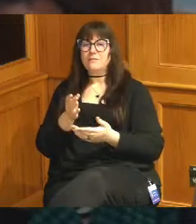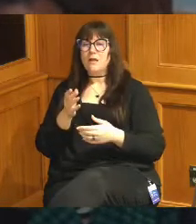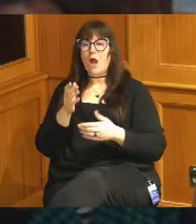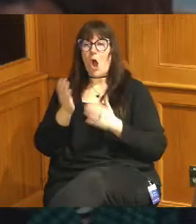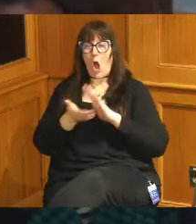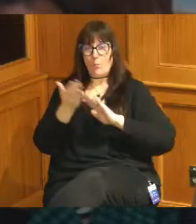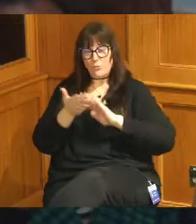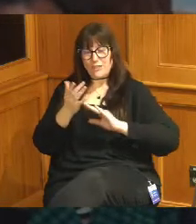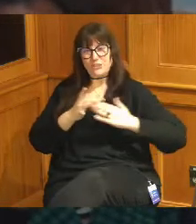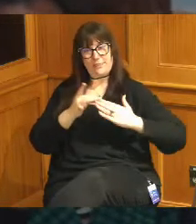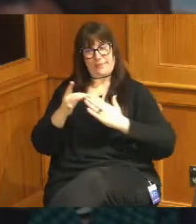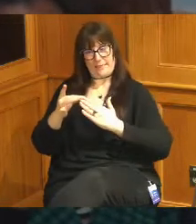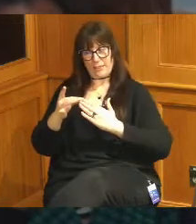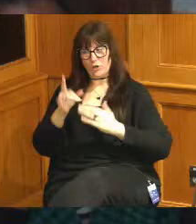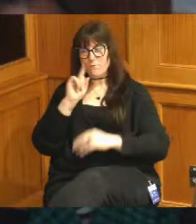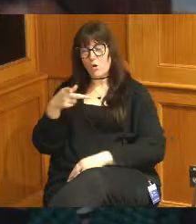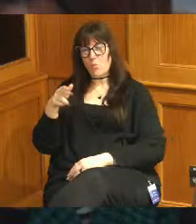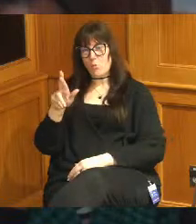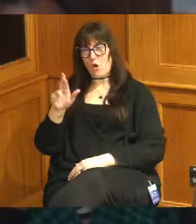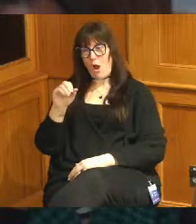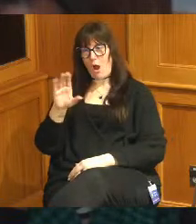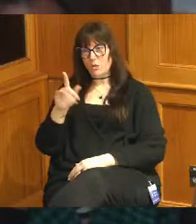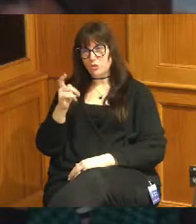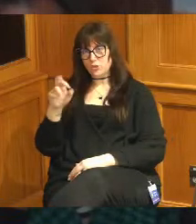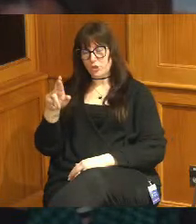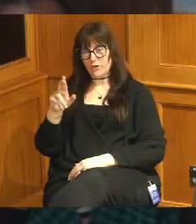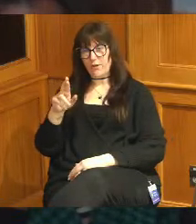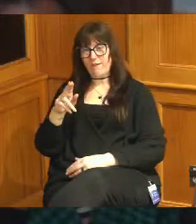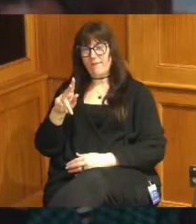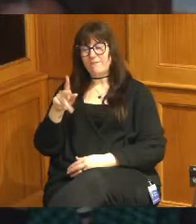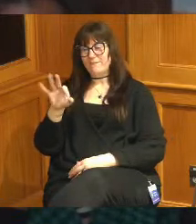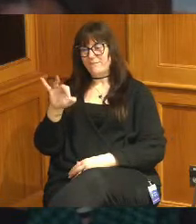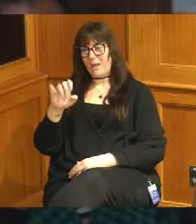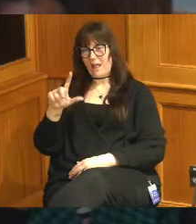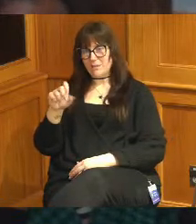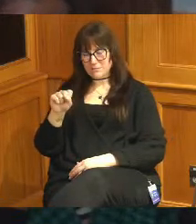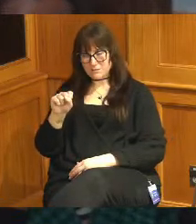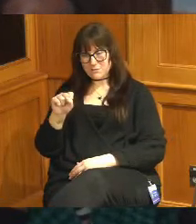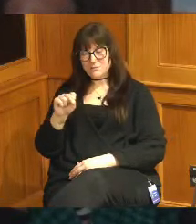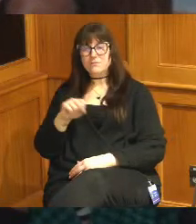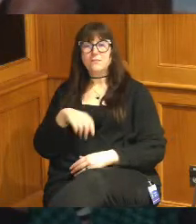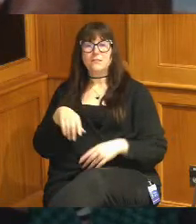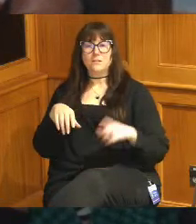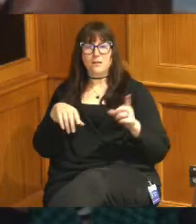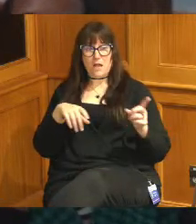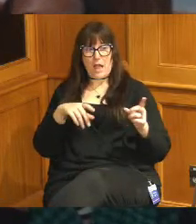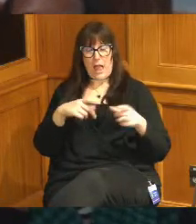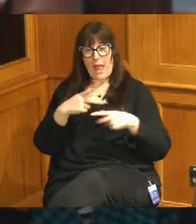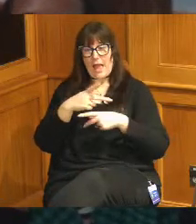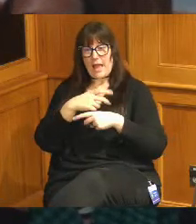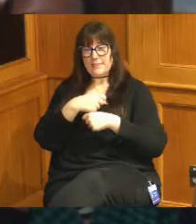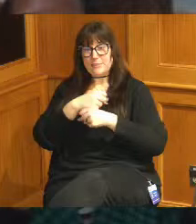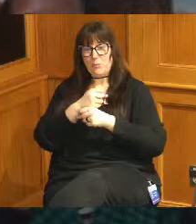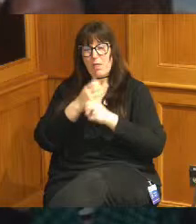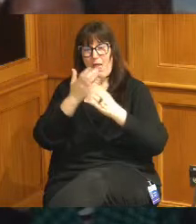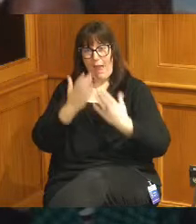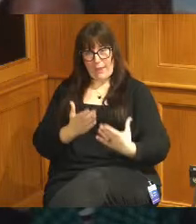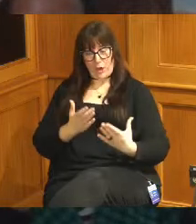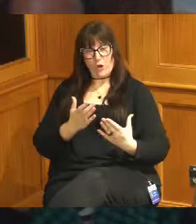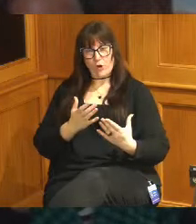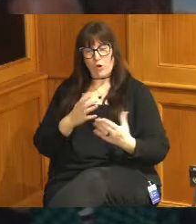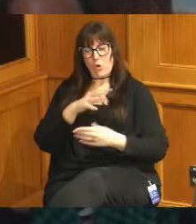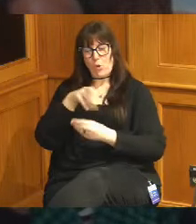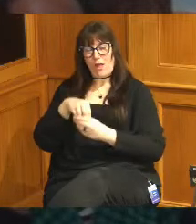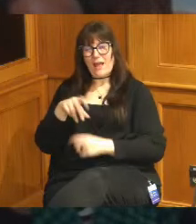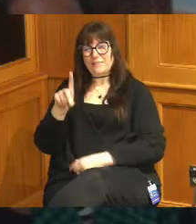operations leader at Crocker Fells, Chief Operations Officer at a supplier located in Dallas, and Vice President